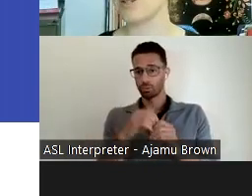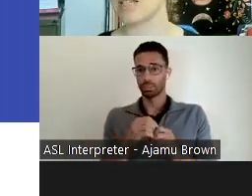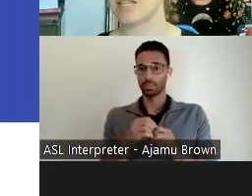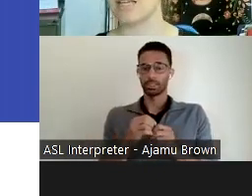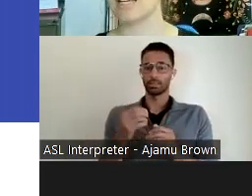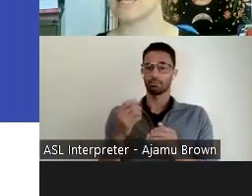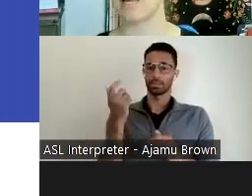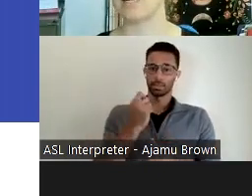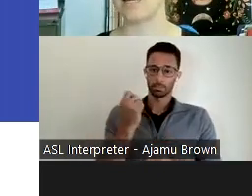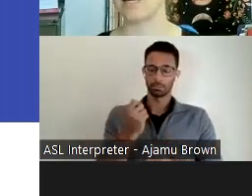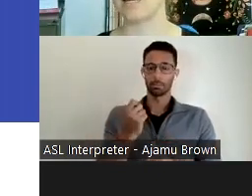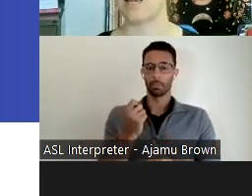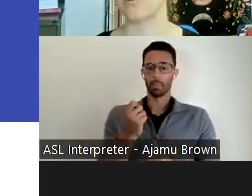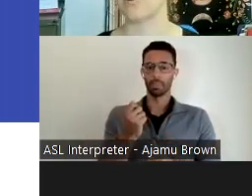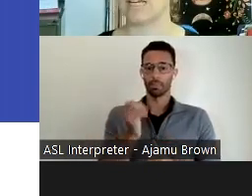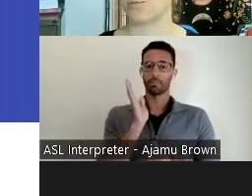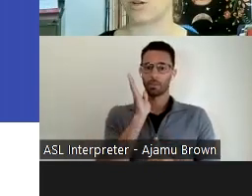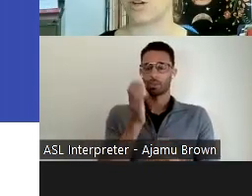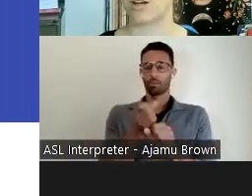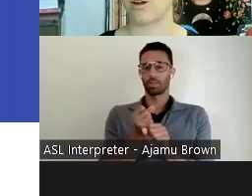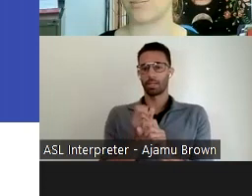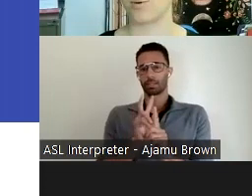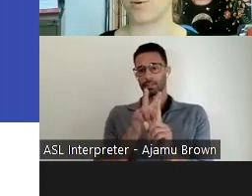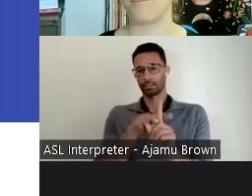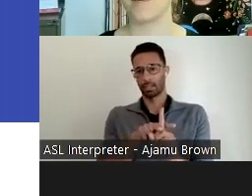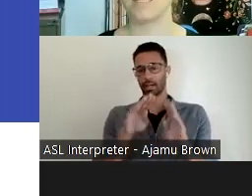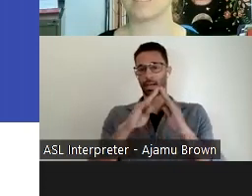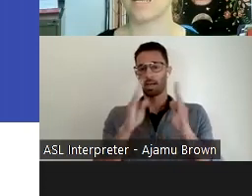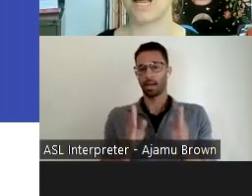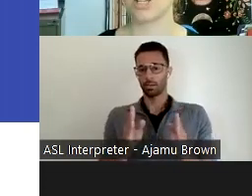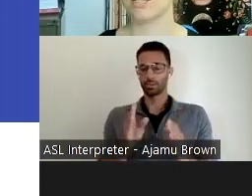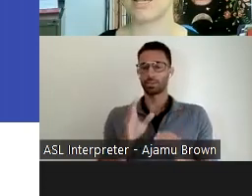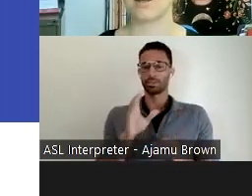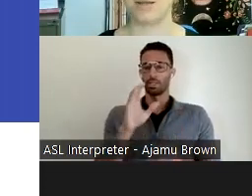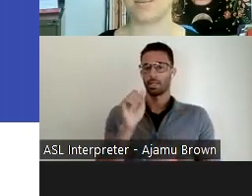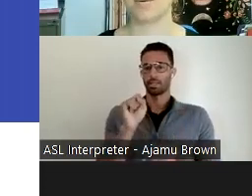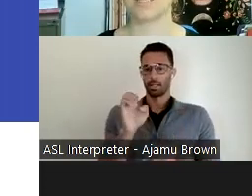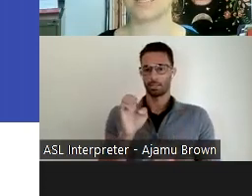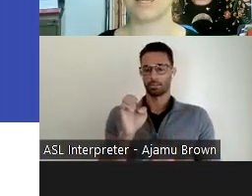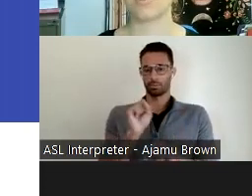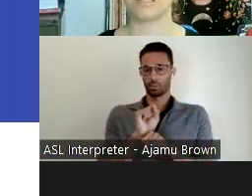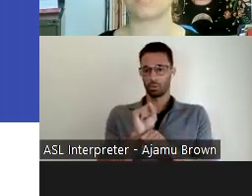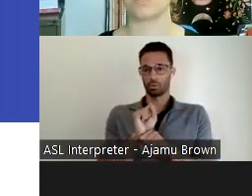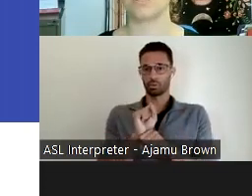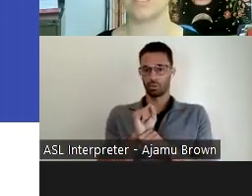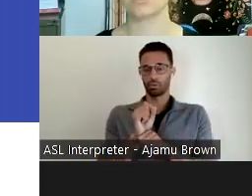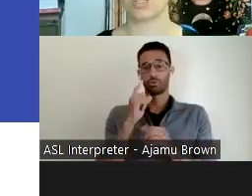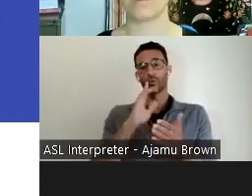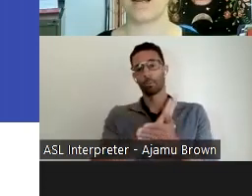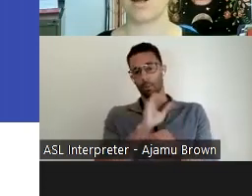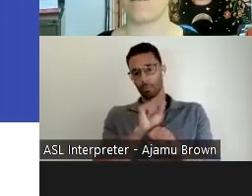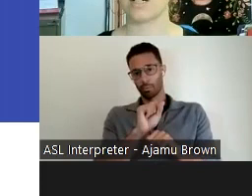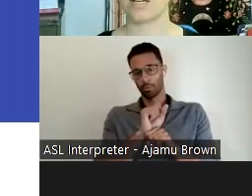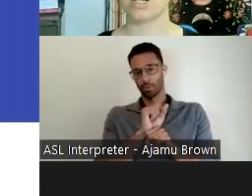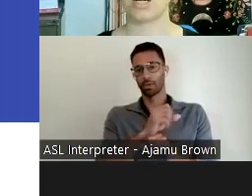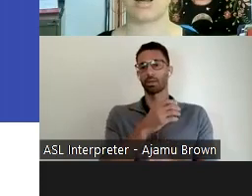they do is that they get assigned a housing caseworker in our program, not just to get the paperwork together, but to really start